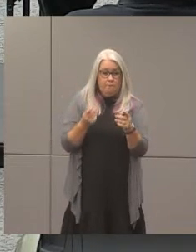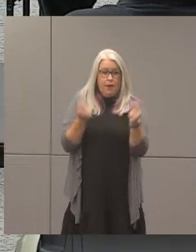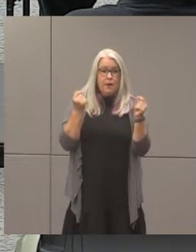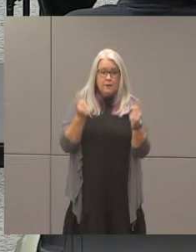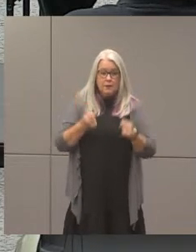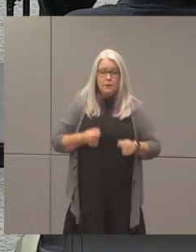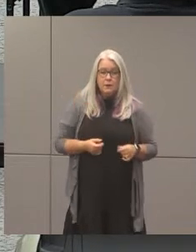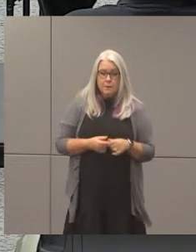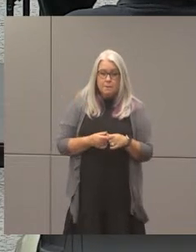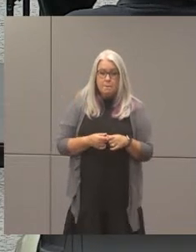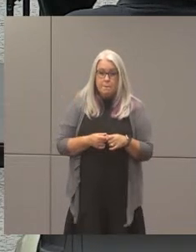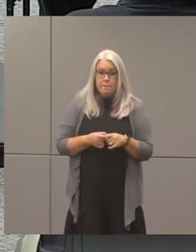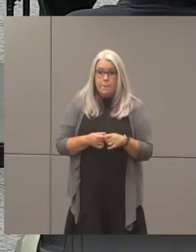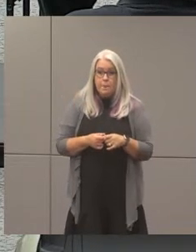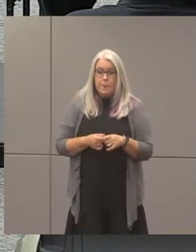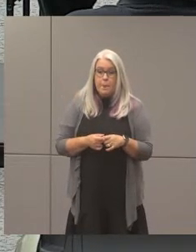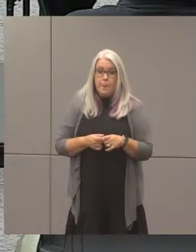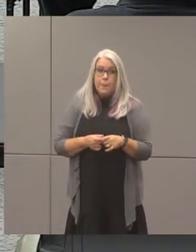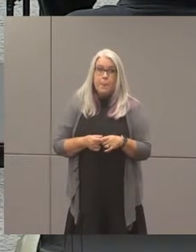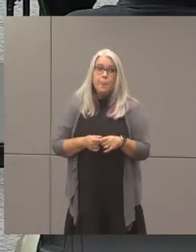And